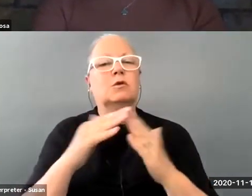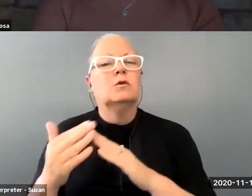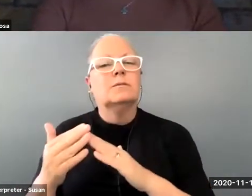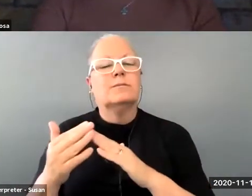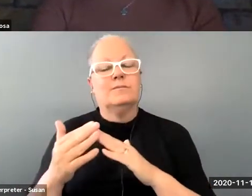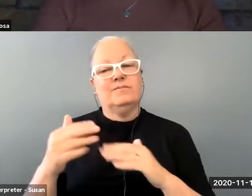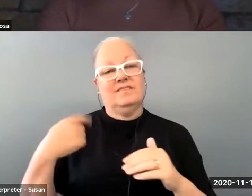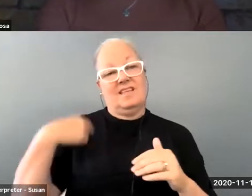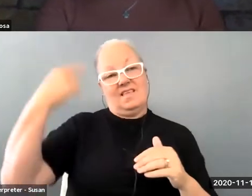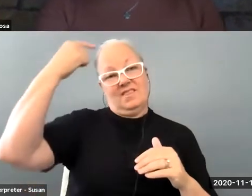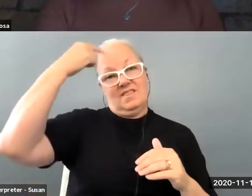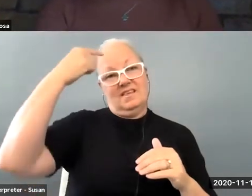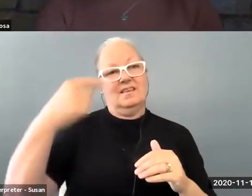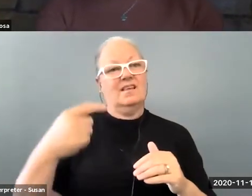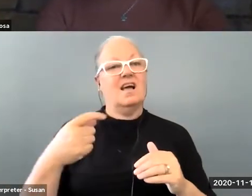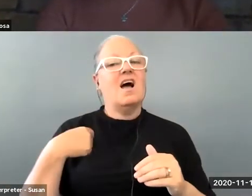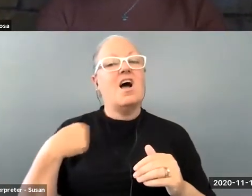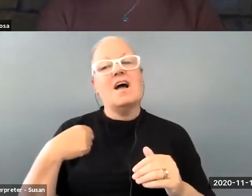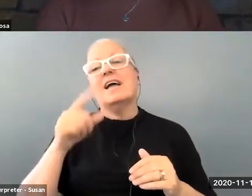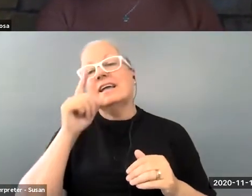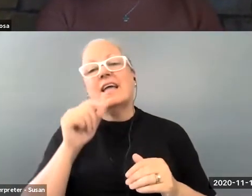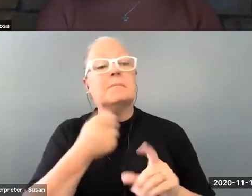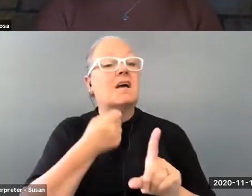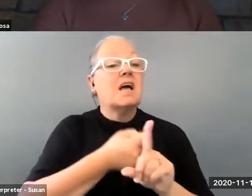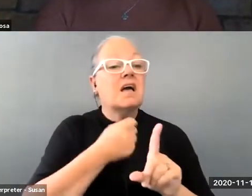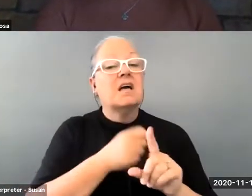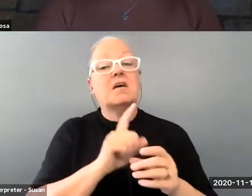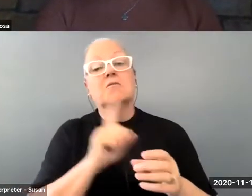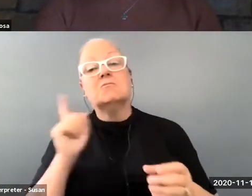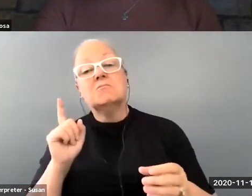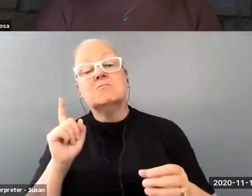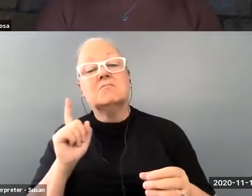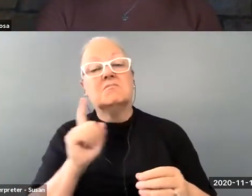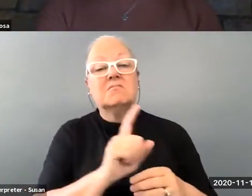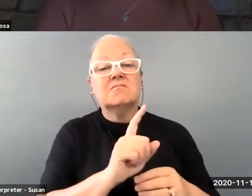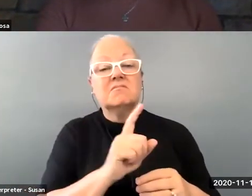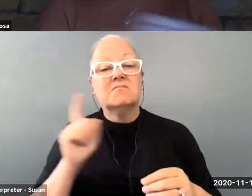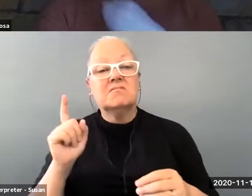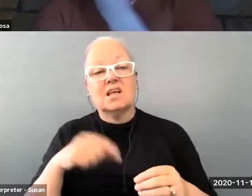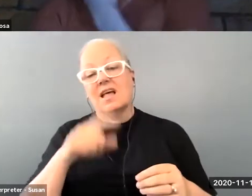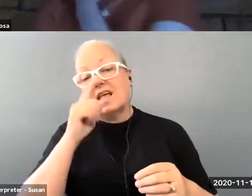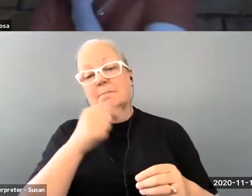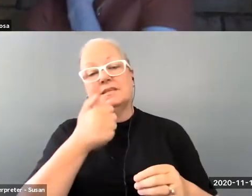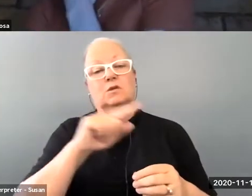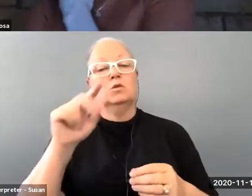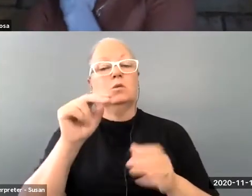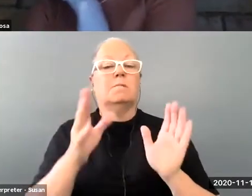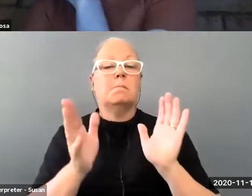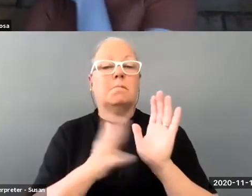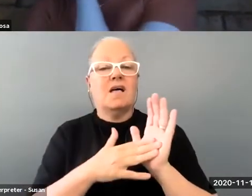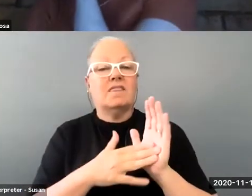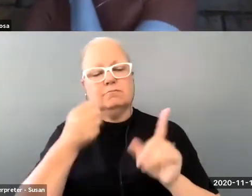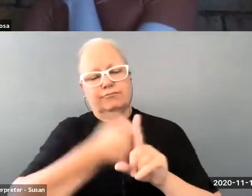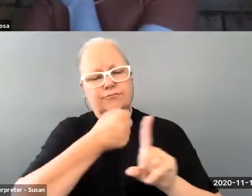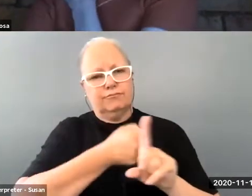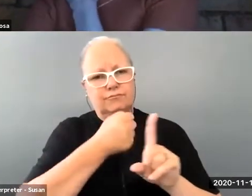I would say I'm a dabbling activist. I can sometimes go 6-12 months on a particular campaign or project and then